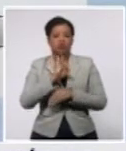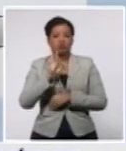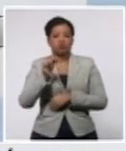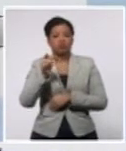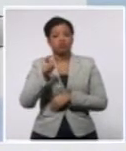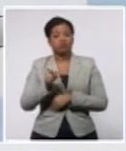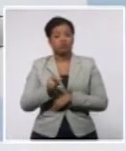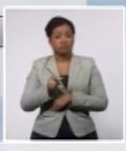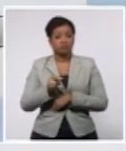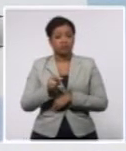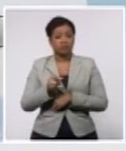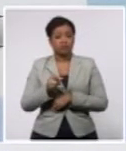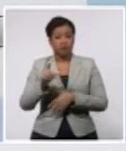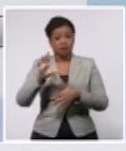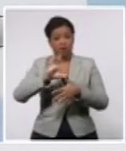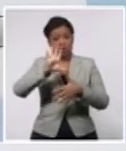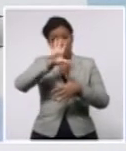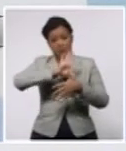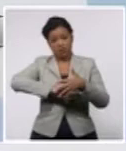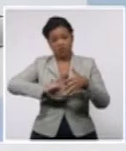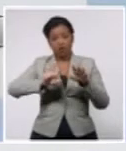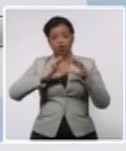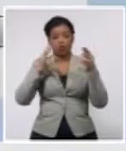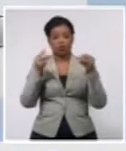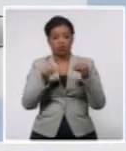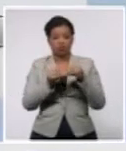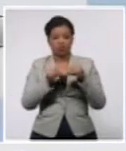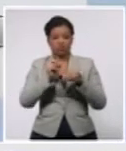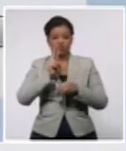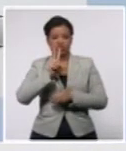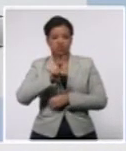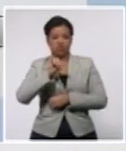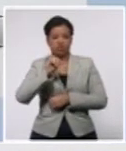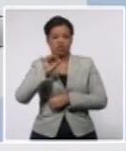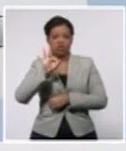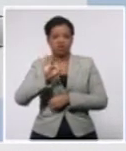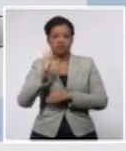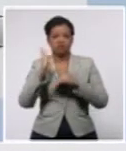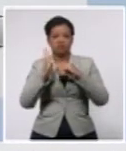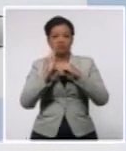At this moment, Cuba occupies the